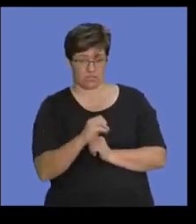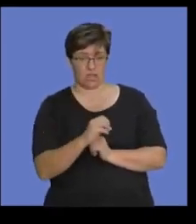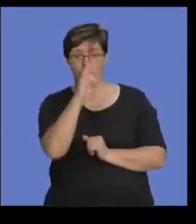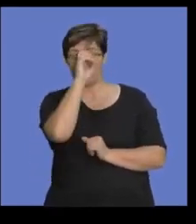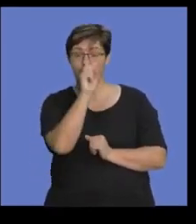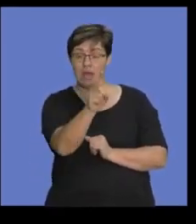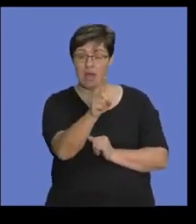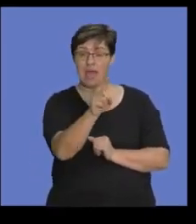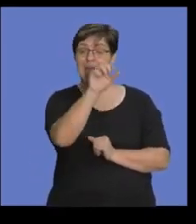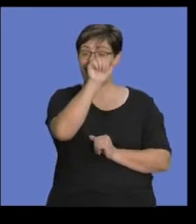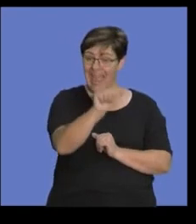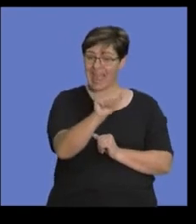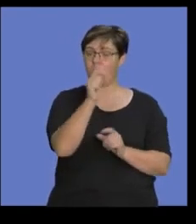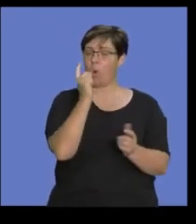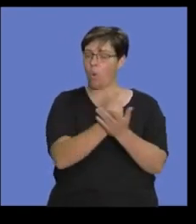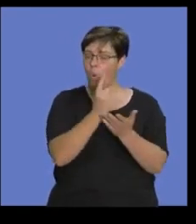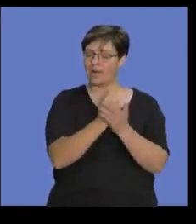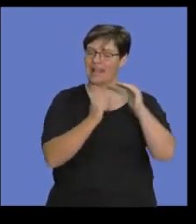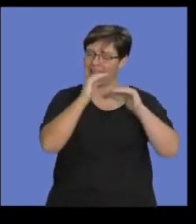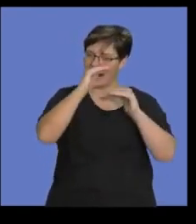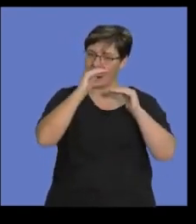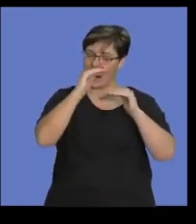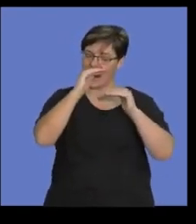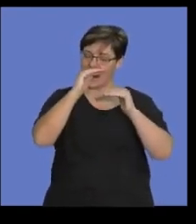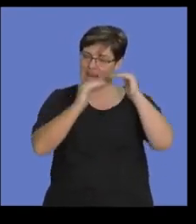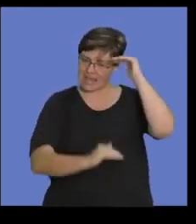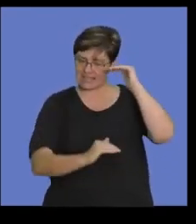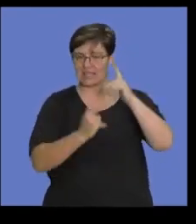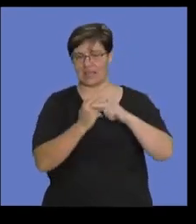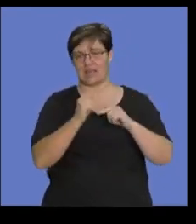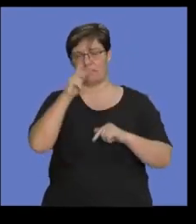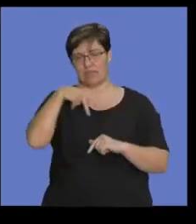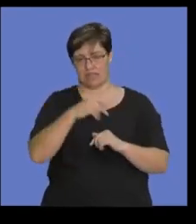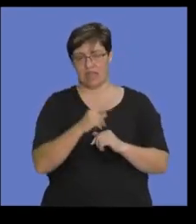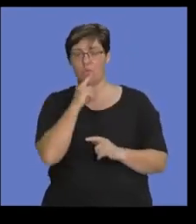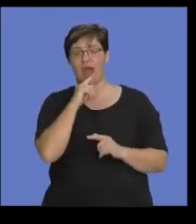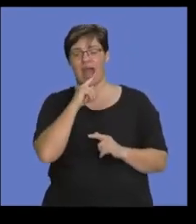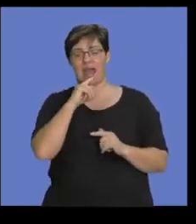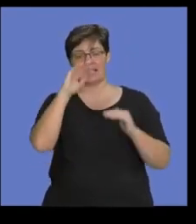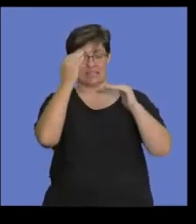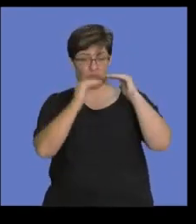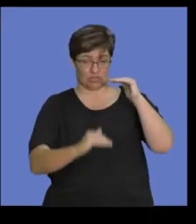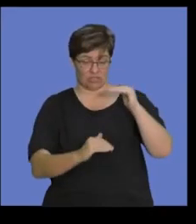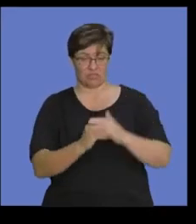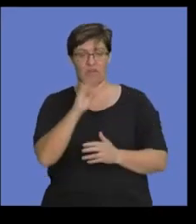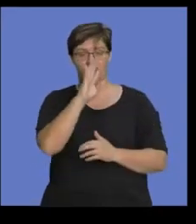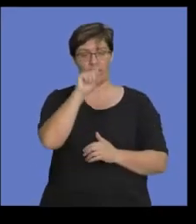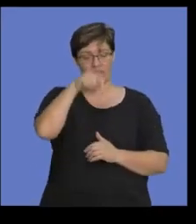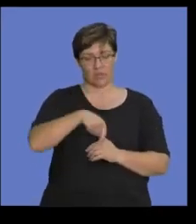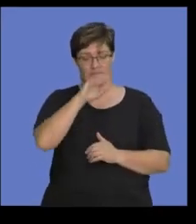1,200. Remember that A is always less than P when we talk about depreciation. And this will